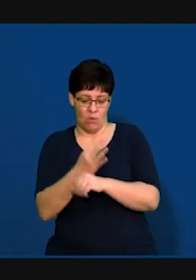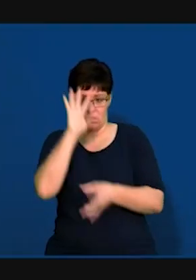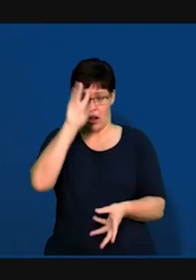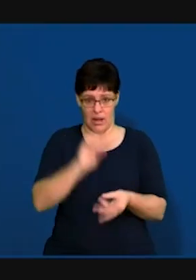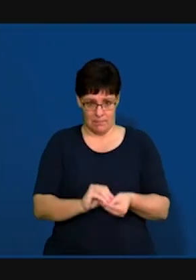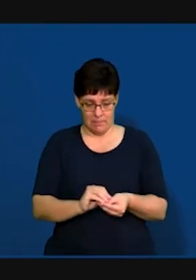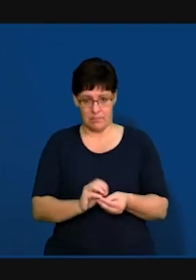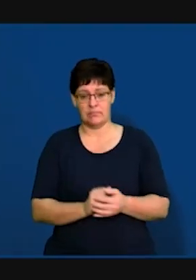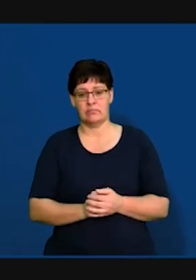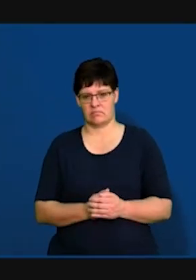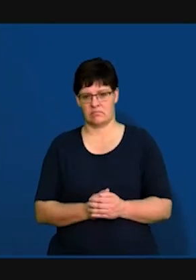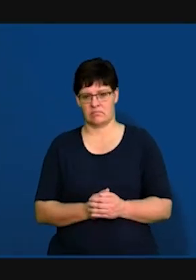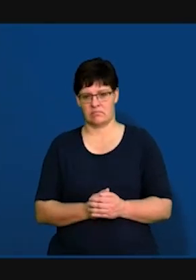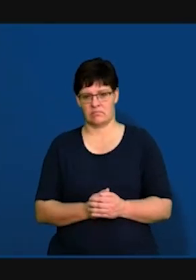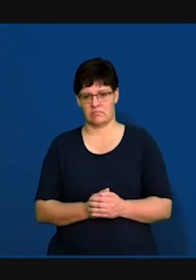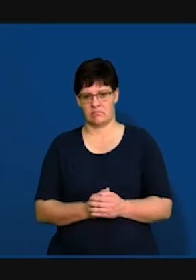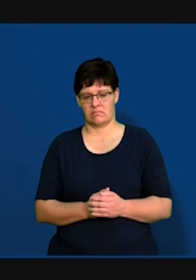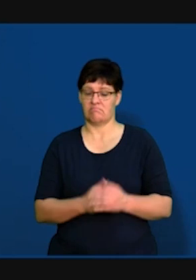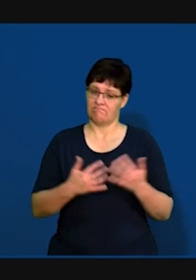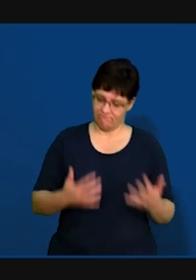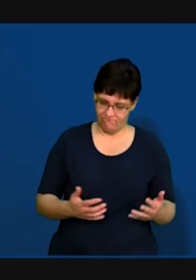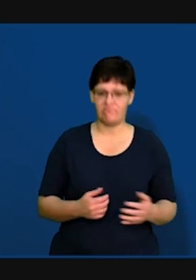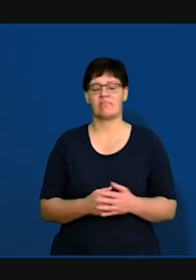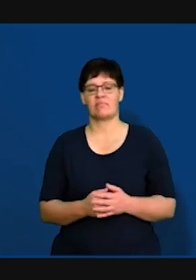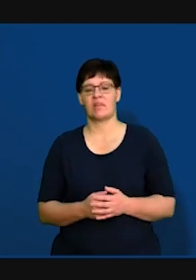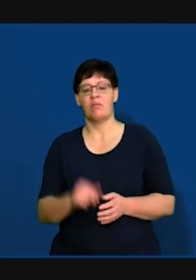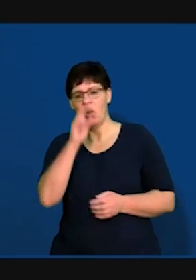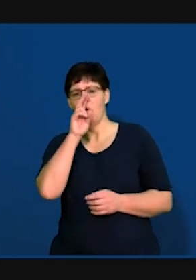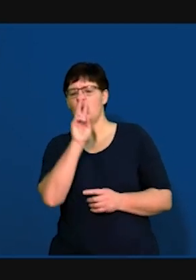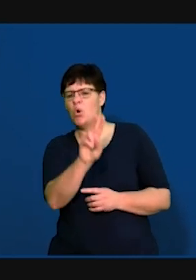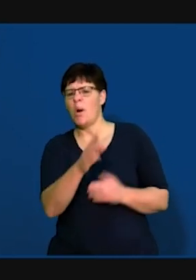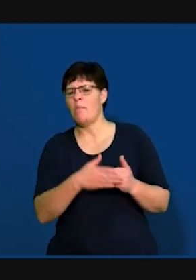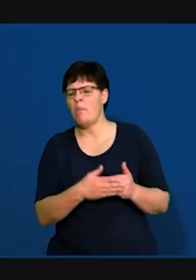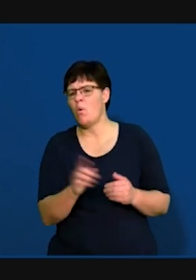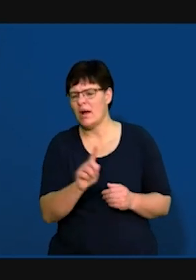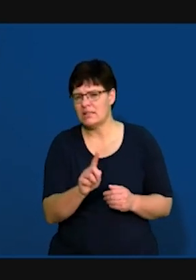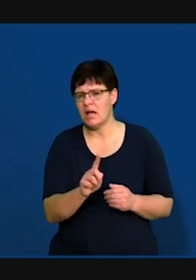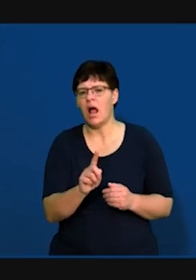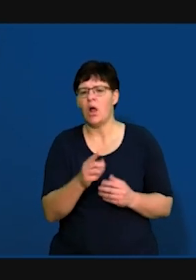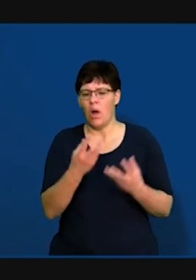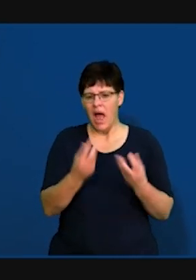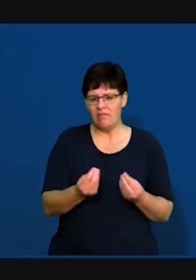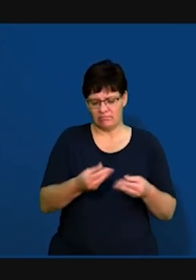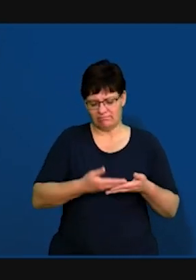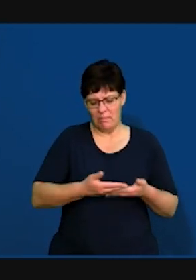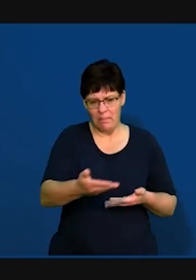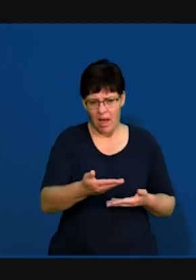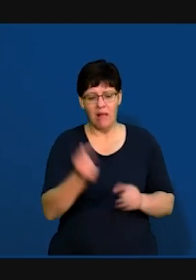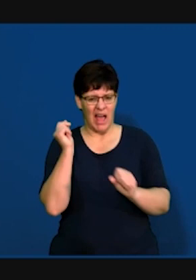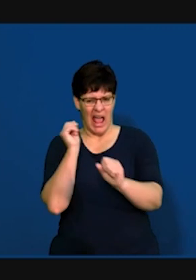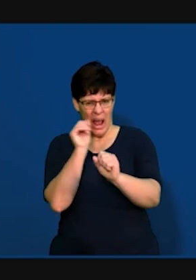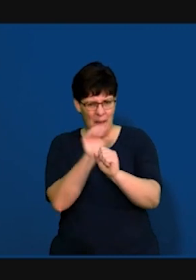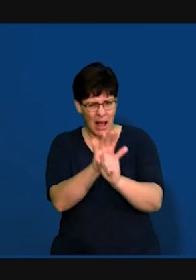total, okay? Right. Another look at, the questions that have got implications as far as